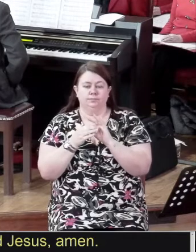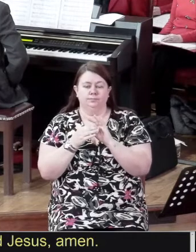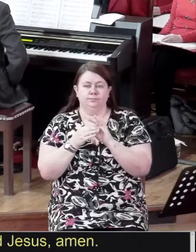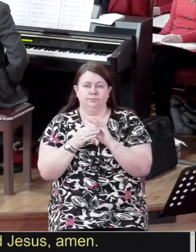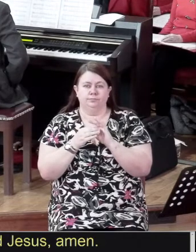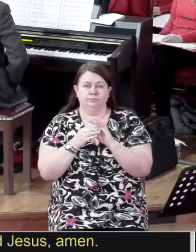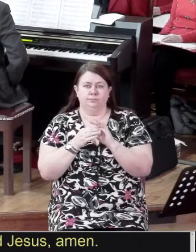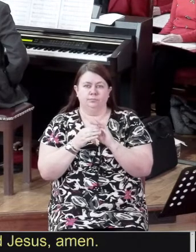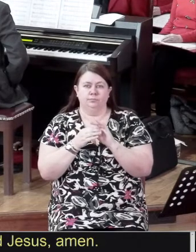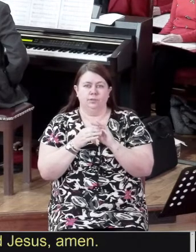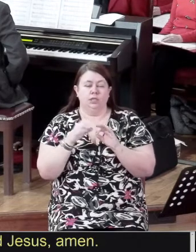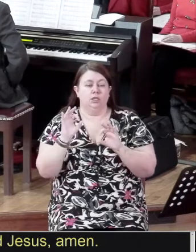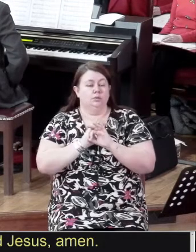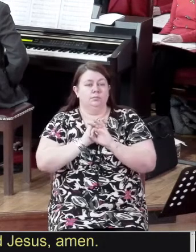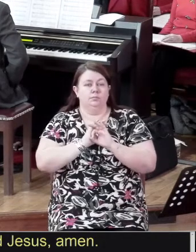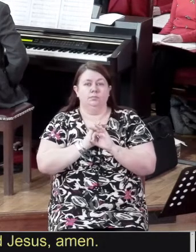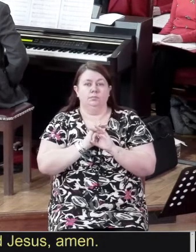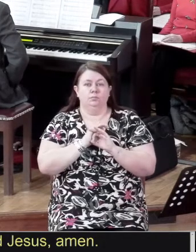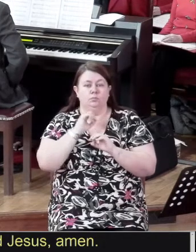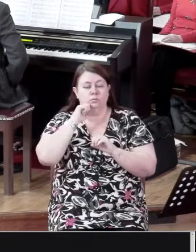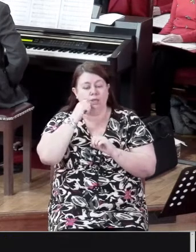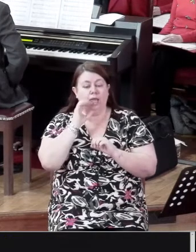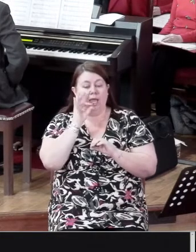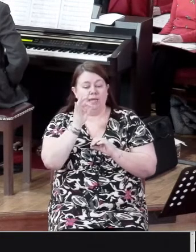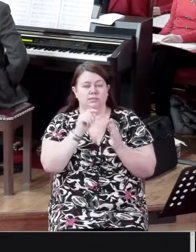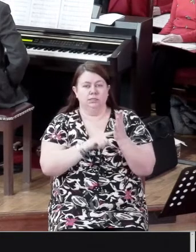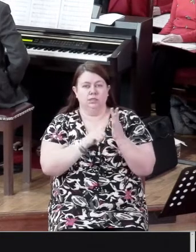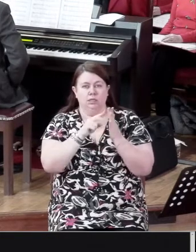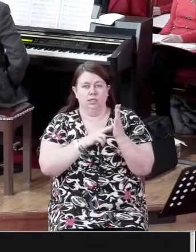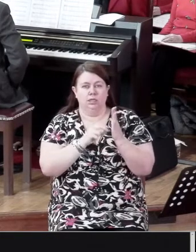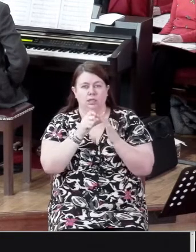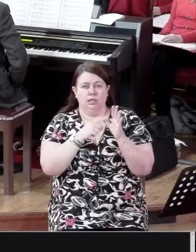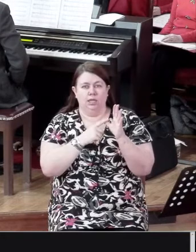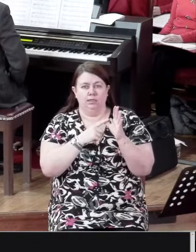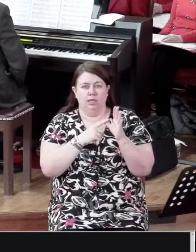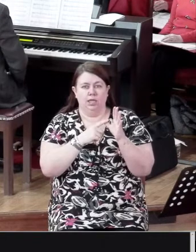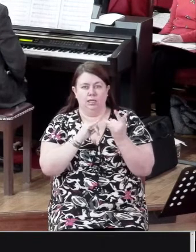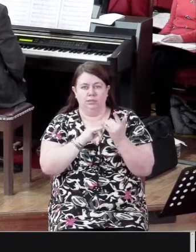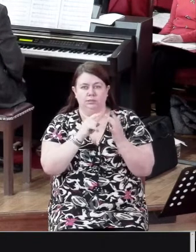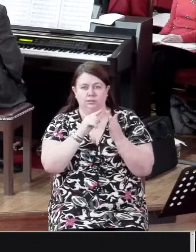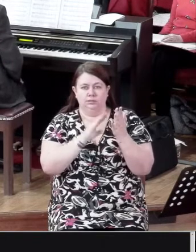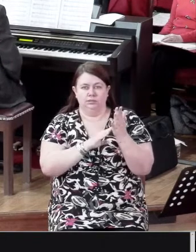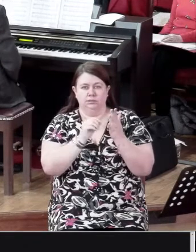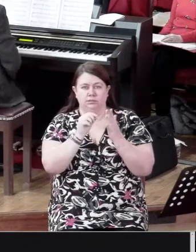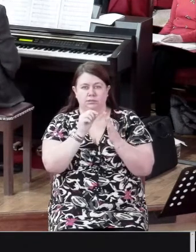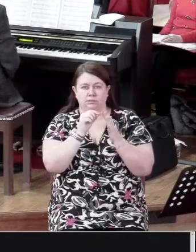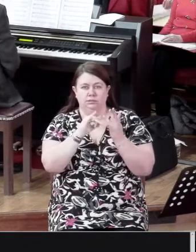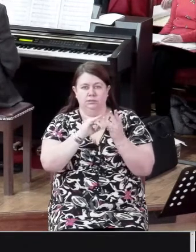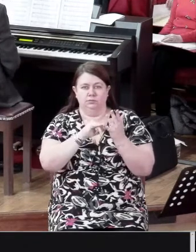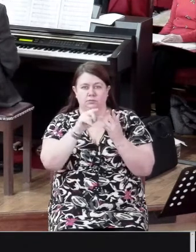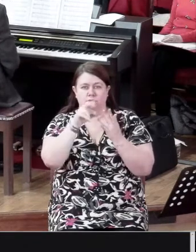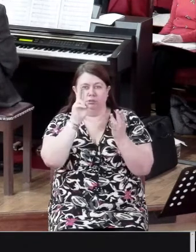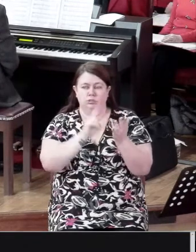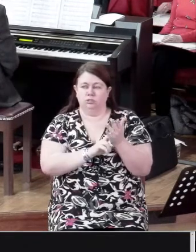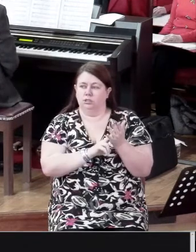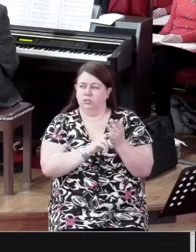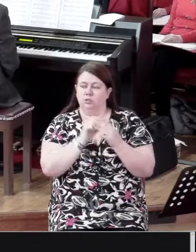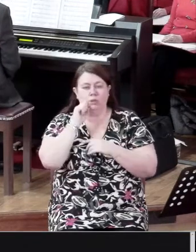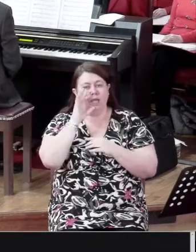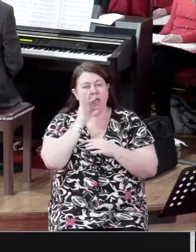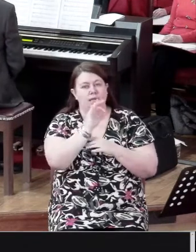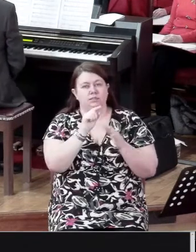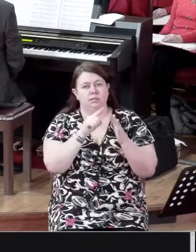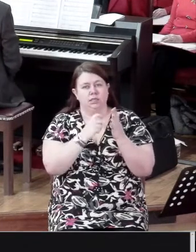So, without further ado, I'll introduce Linda Simpson, who's going to read in a little while. But first of all, over to Eric to